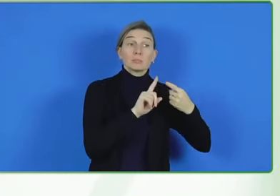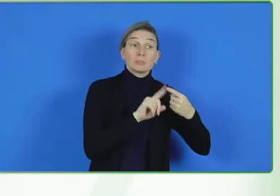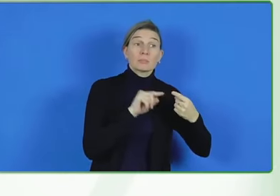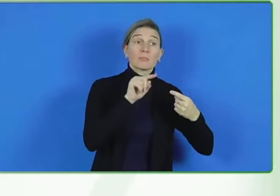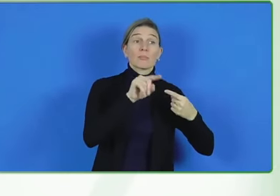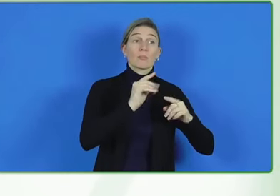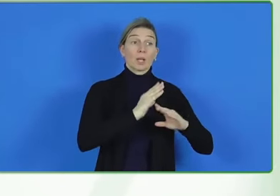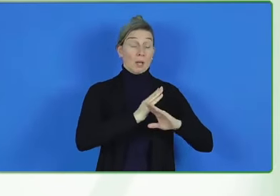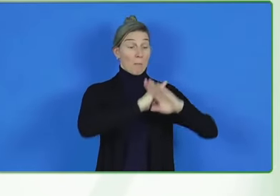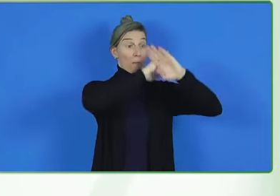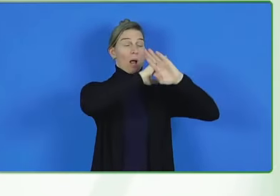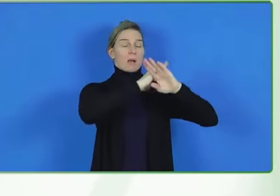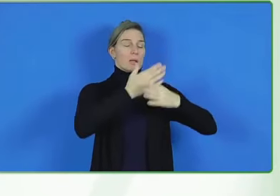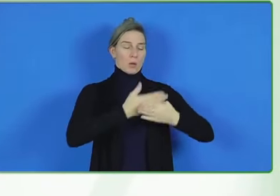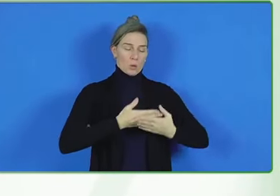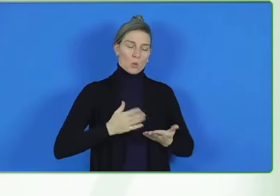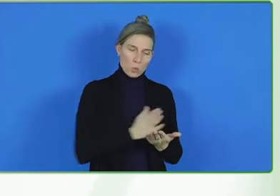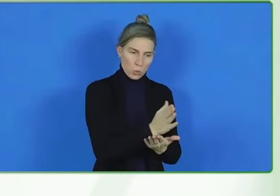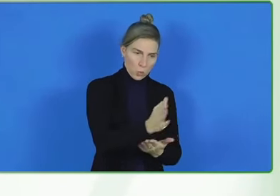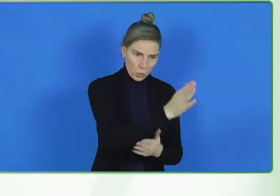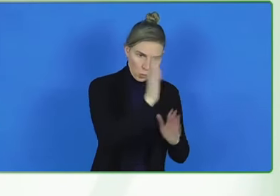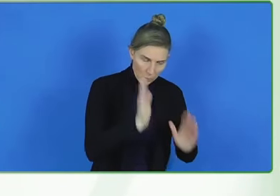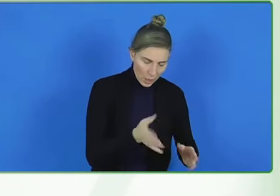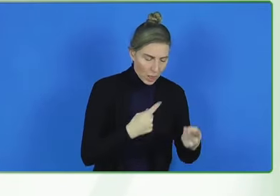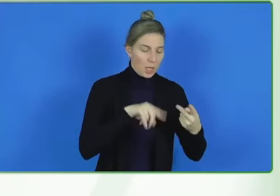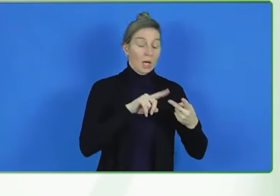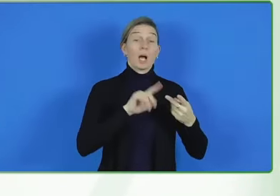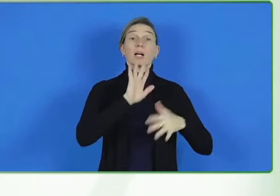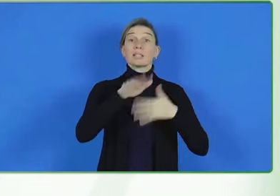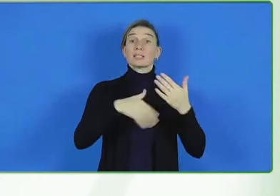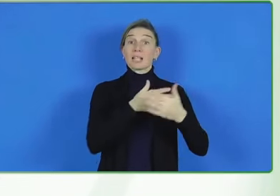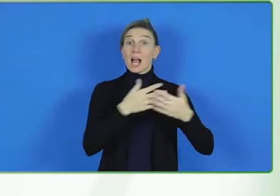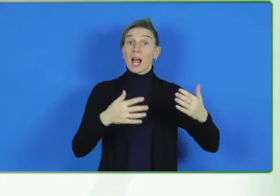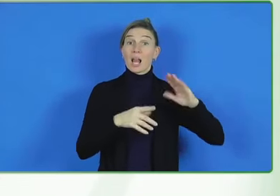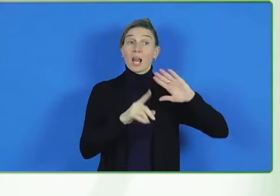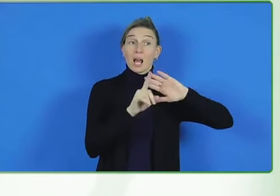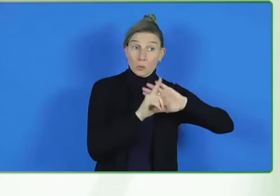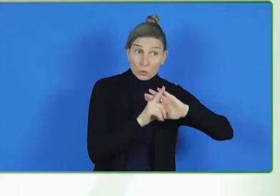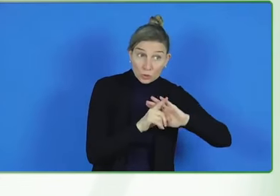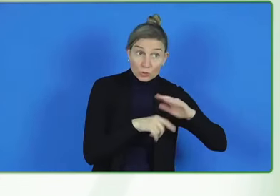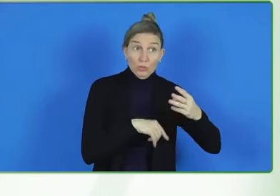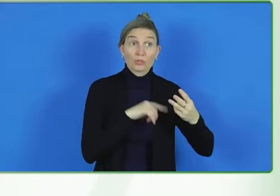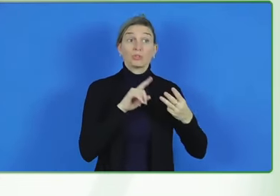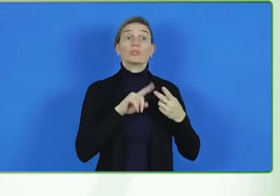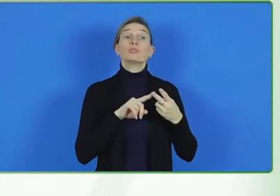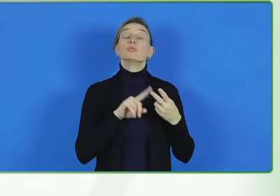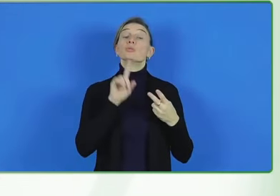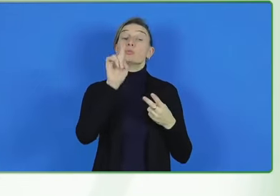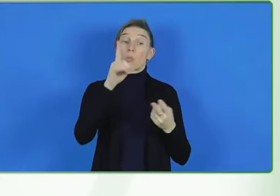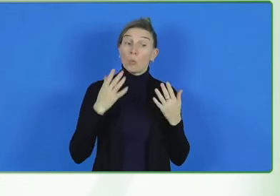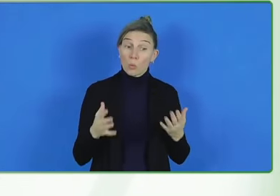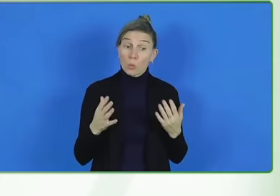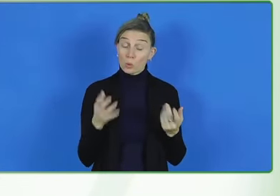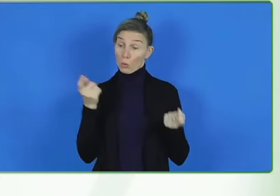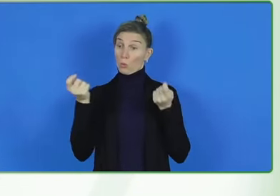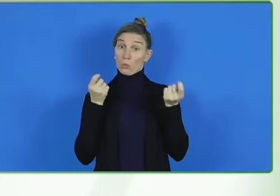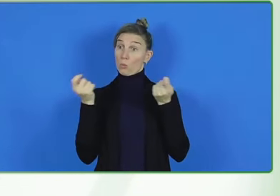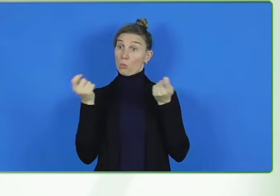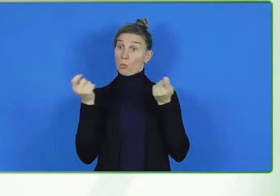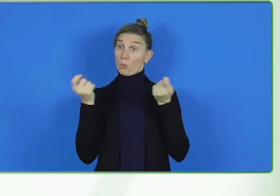etc. Thanks to the coordination system, accessibility implementation results